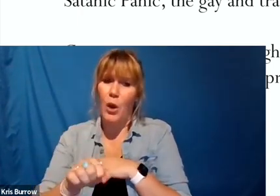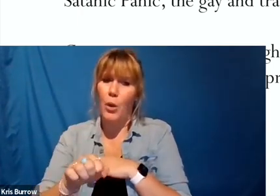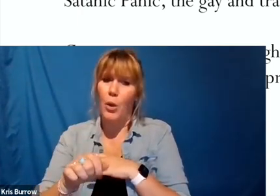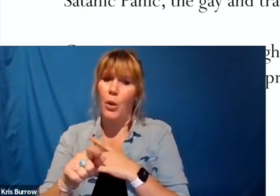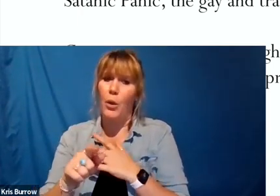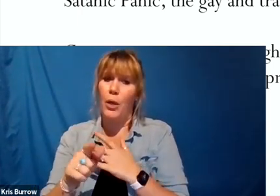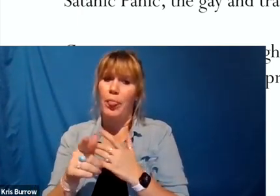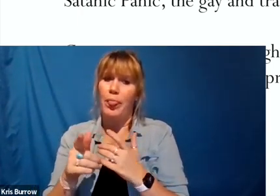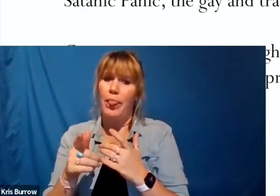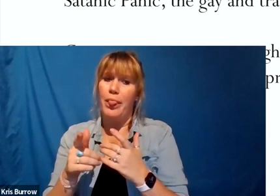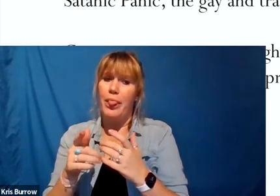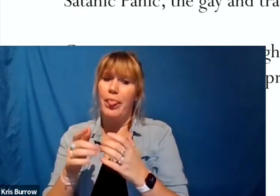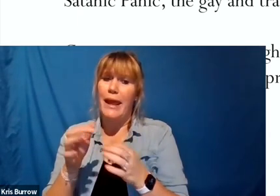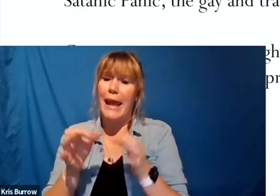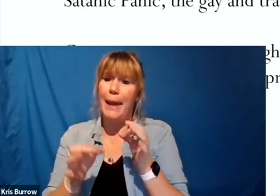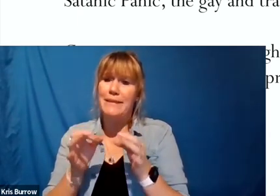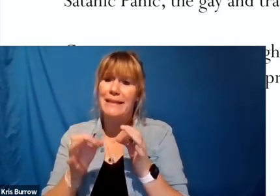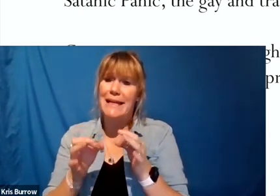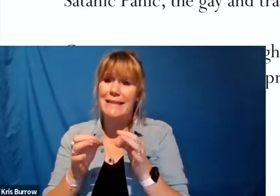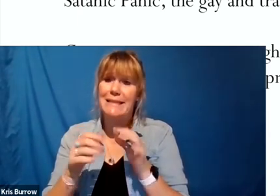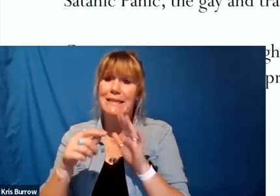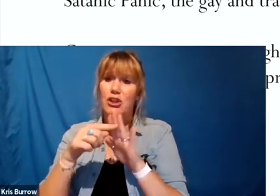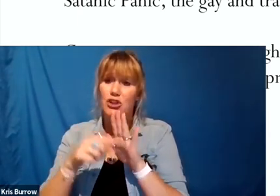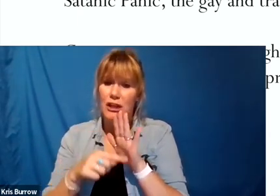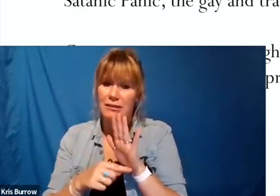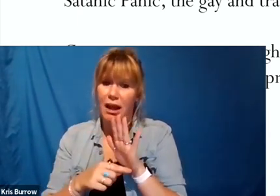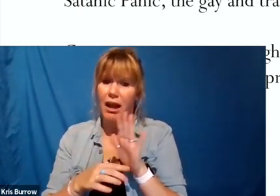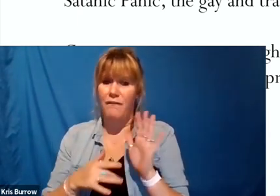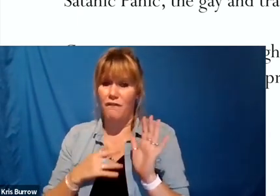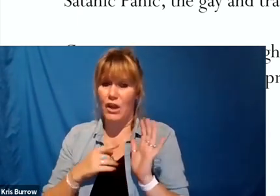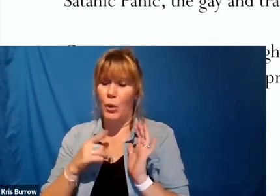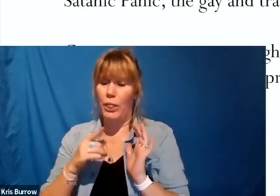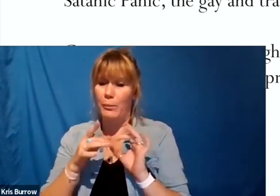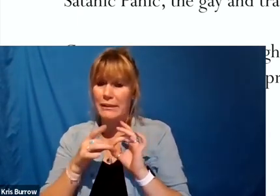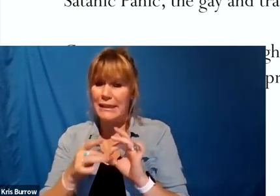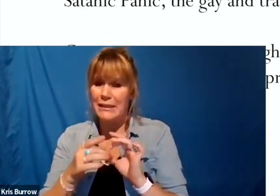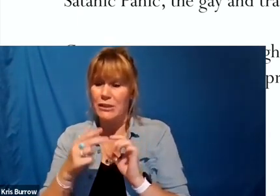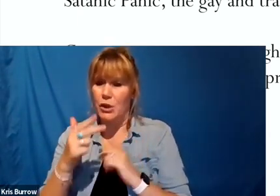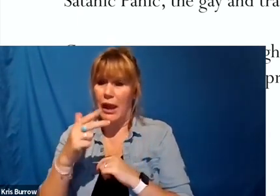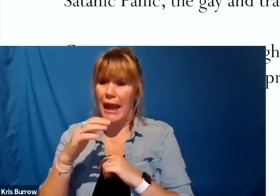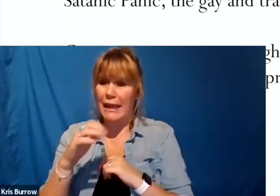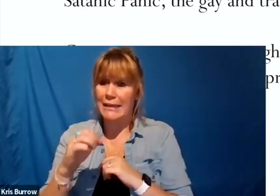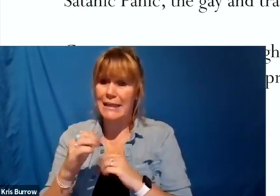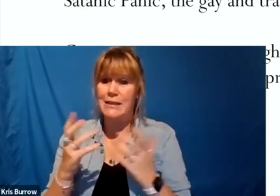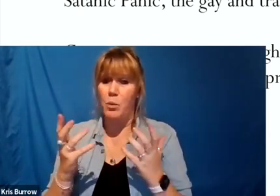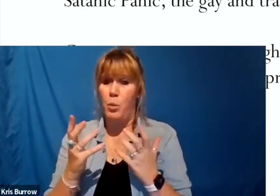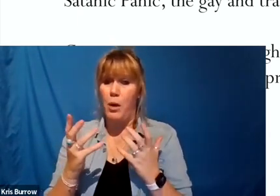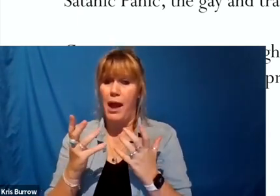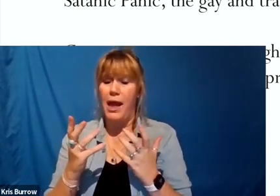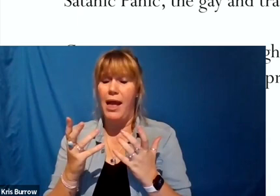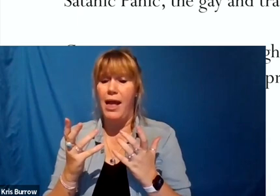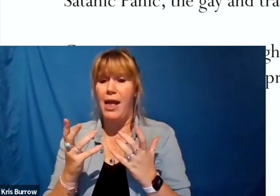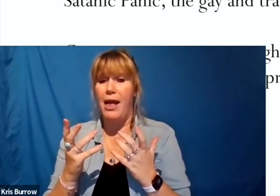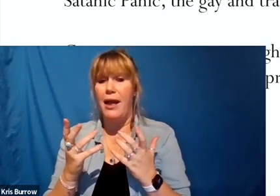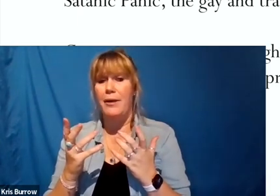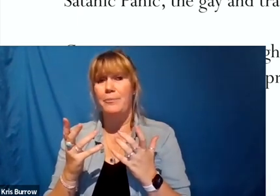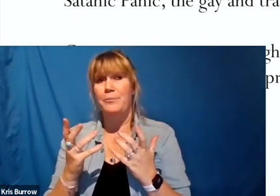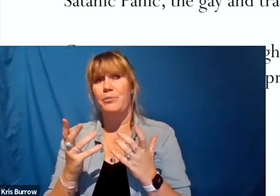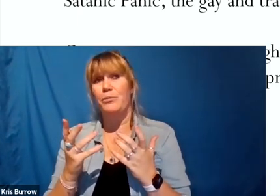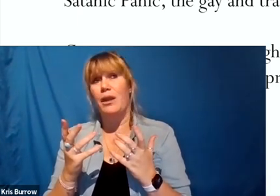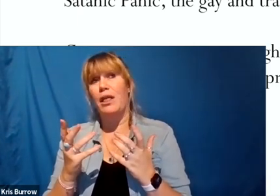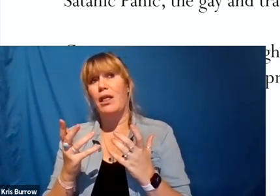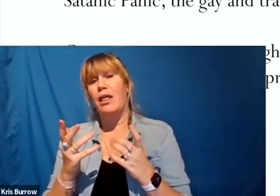Panic was also a fear of the 80s, where corruptive forces, including the queer